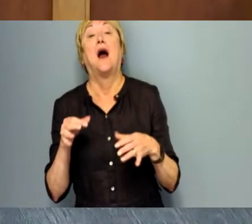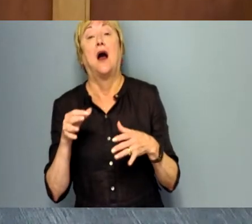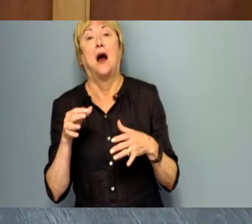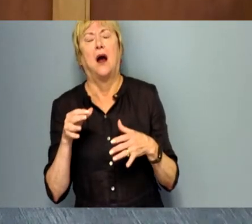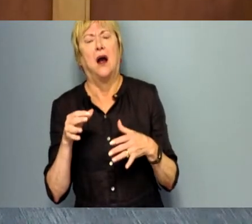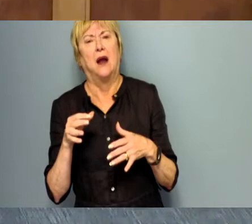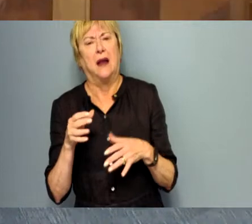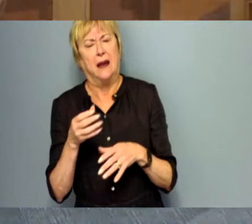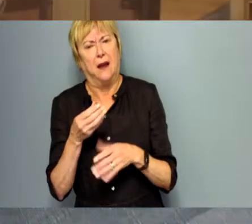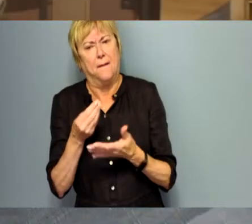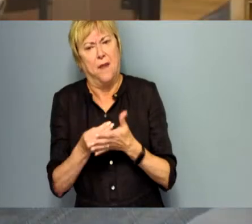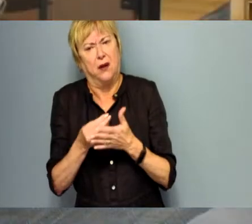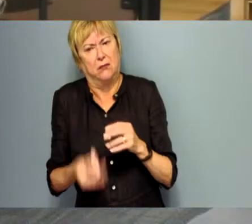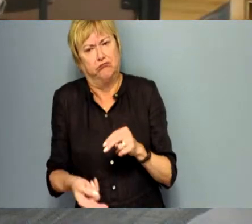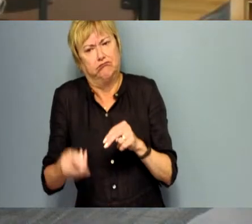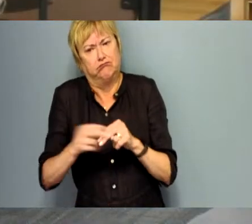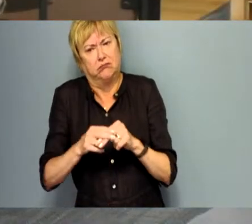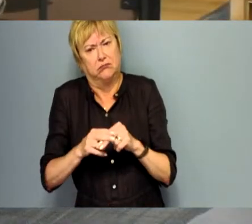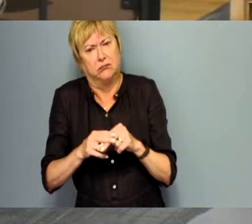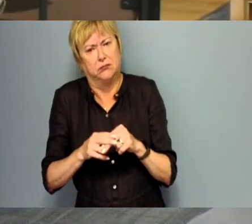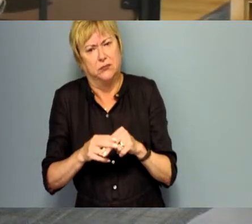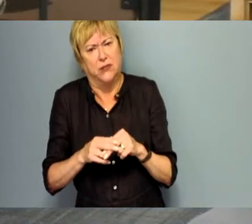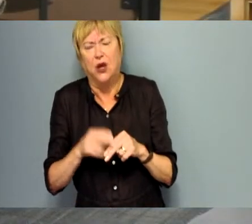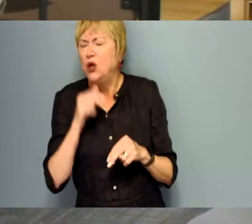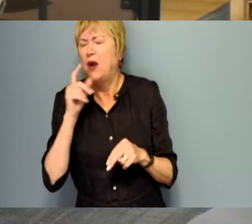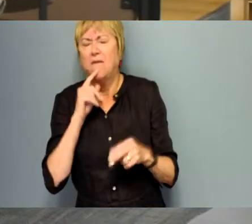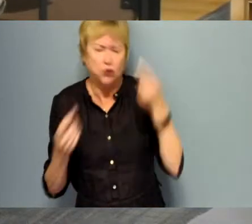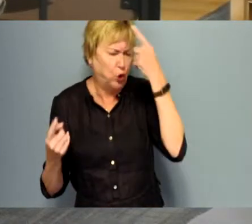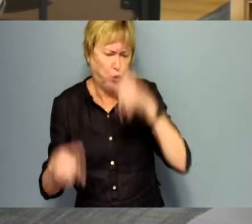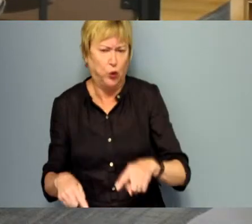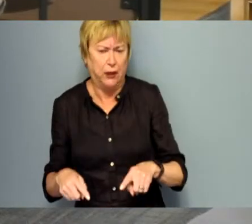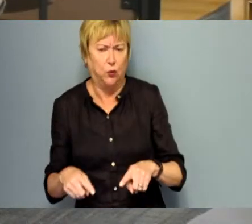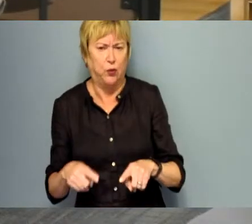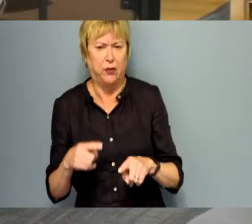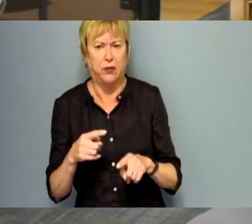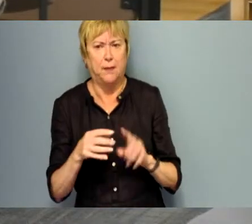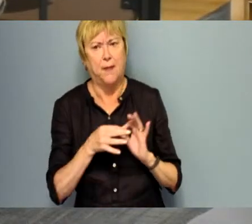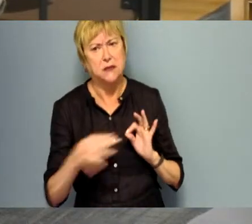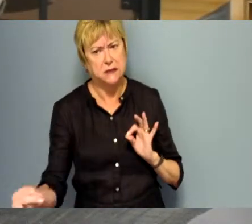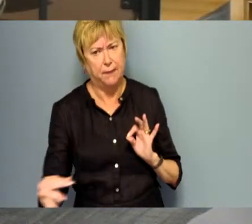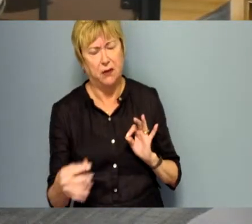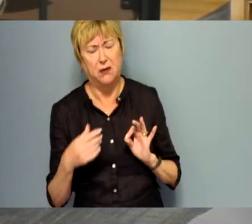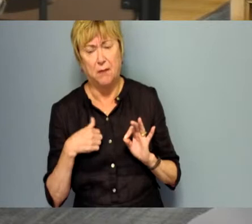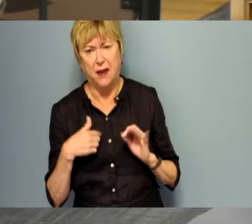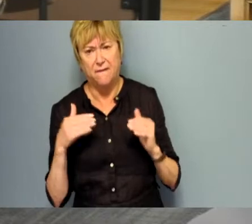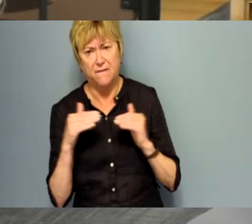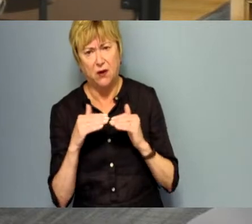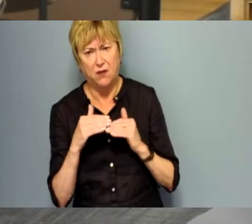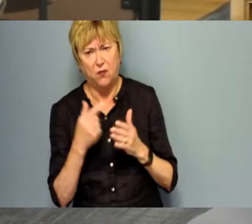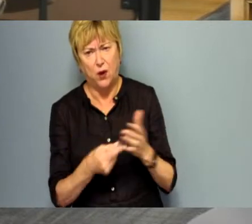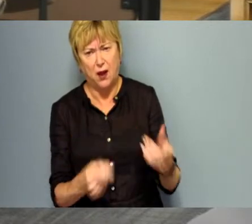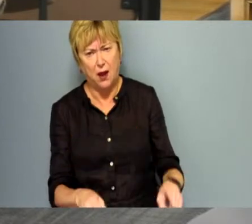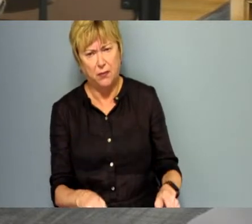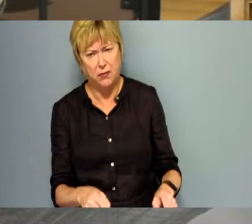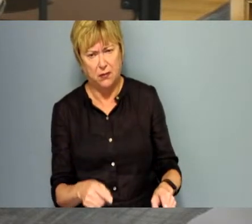that, you don't have to agree word for word, is that a fair assessment of what happened?